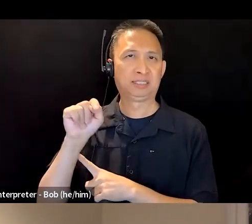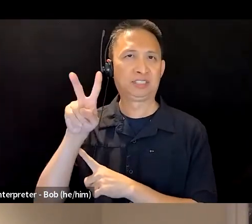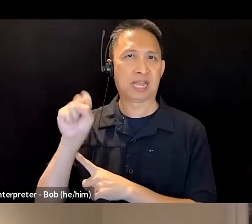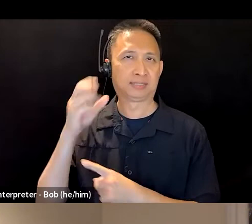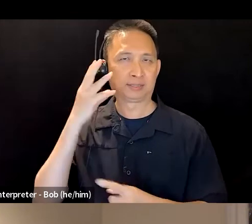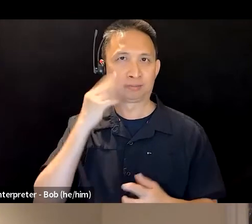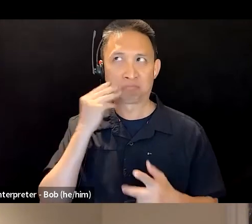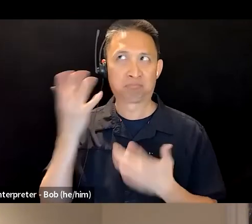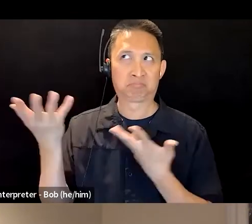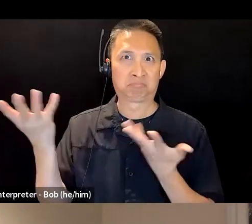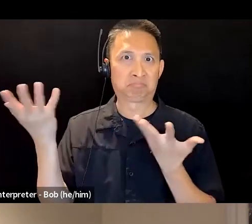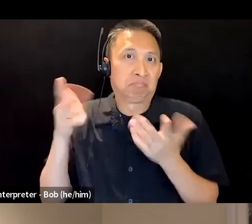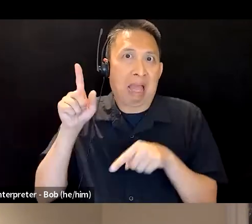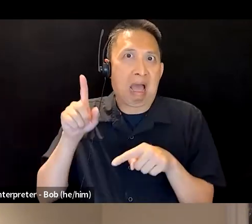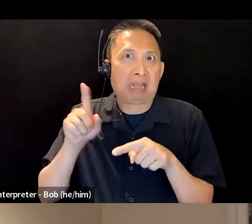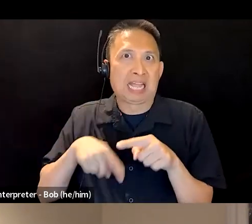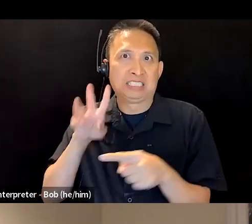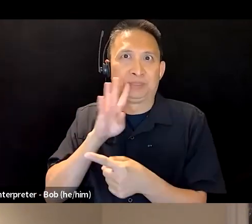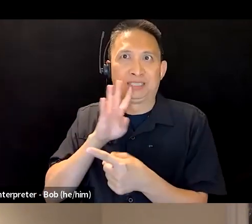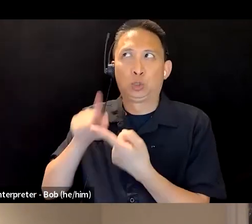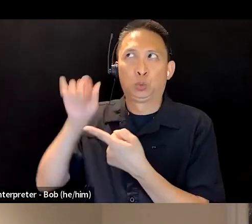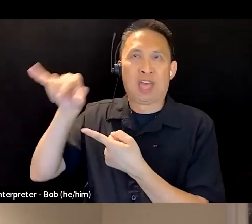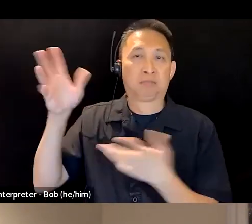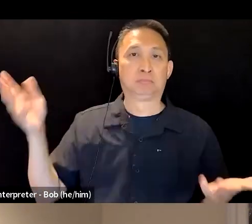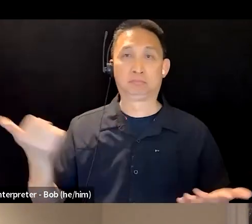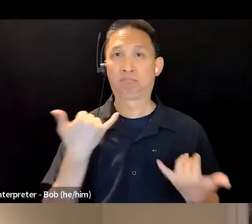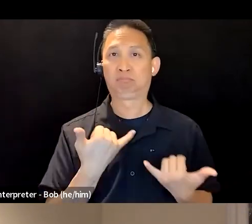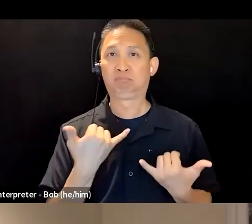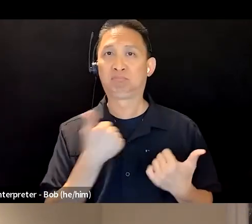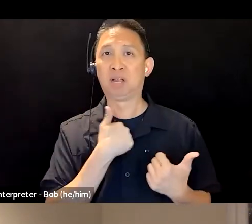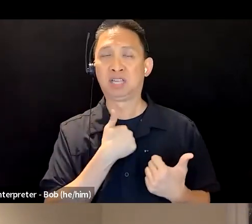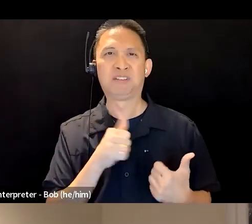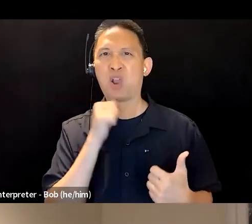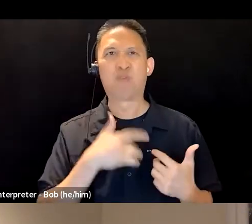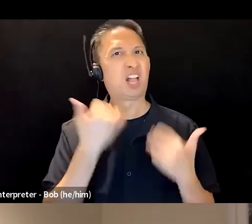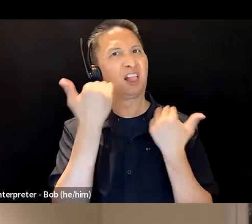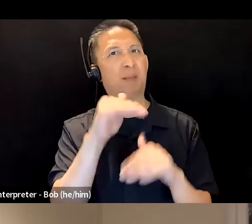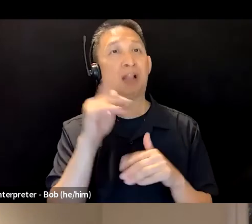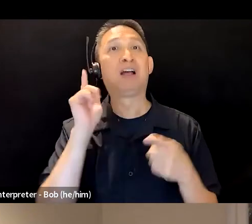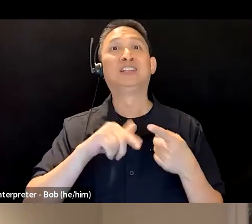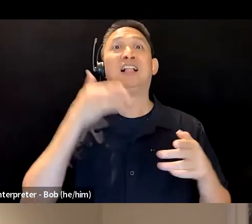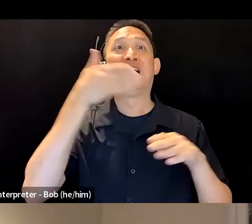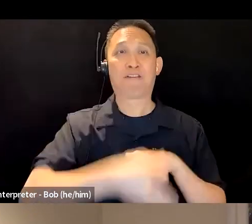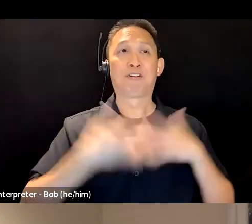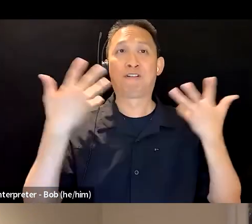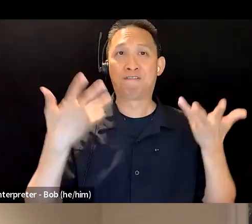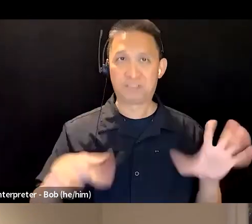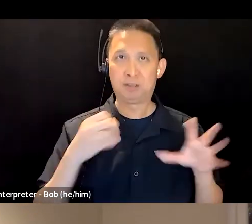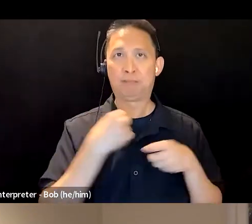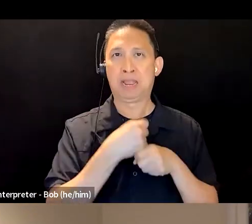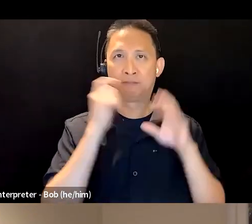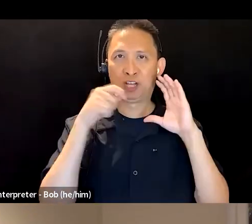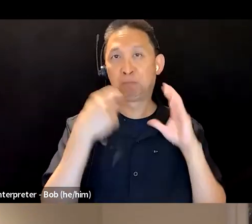can't say it. I really don't feel constrained by it until, you know, after the film is made.